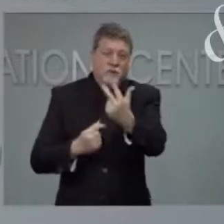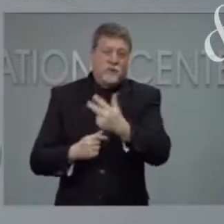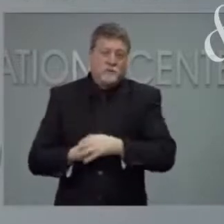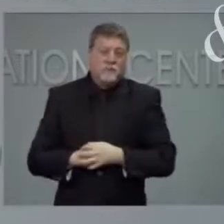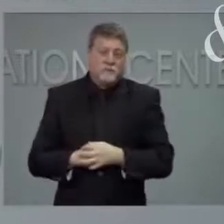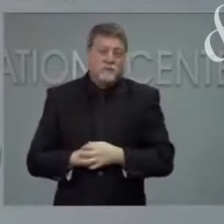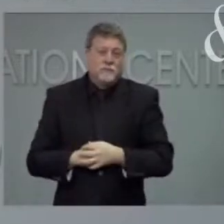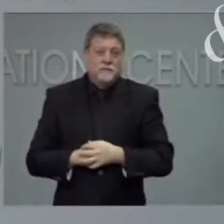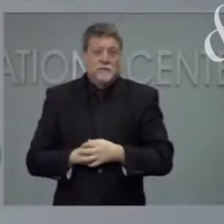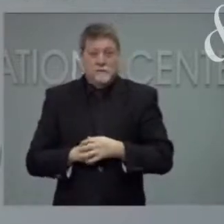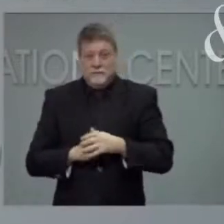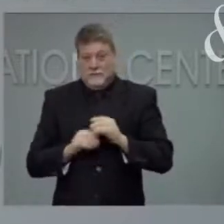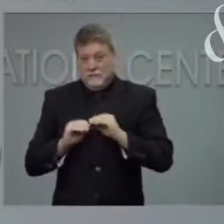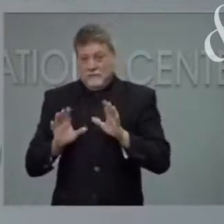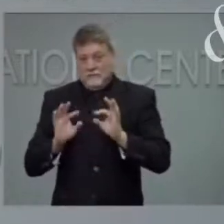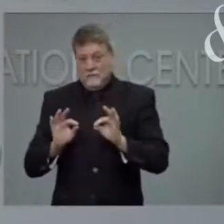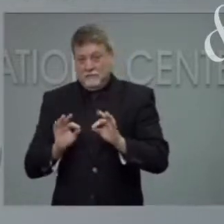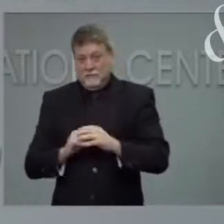Next question, please.